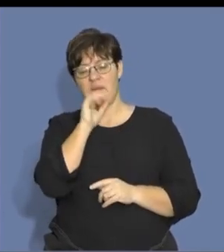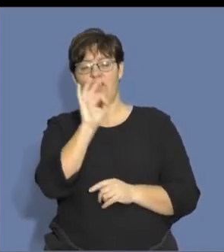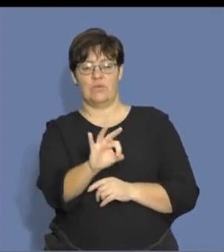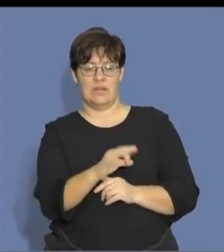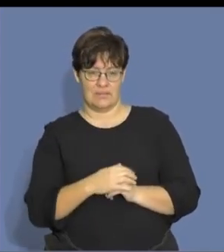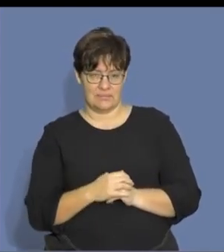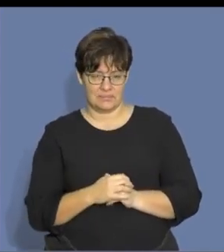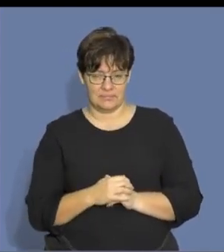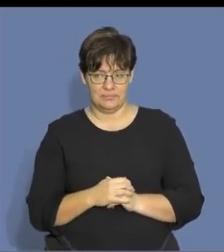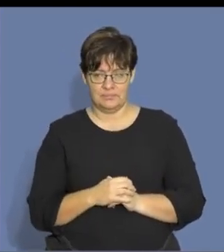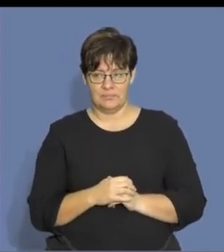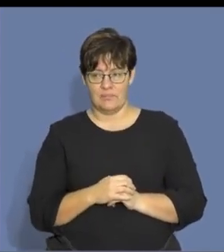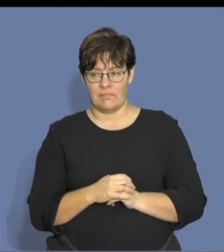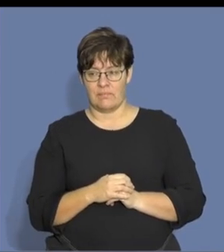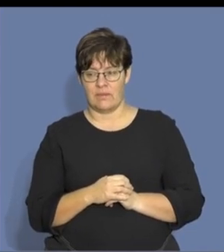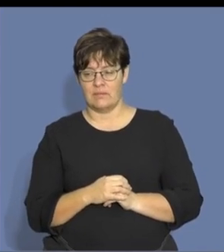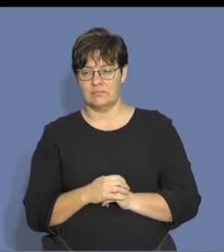3.